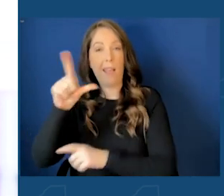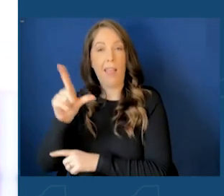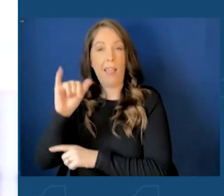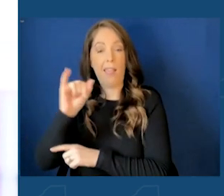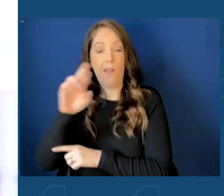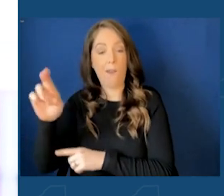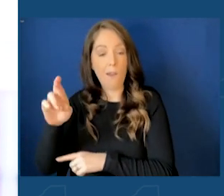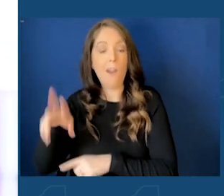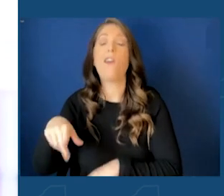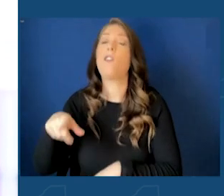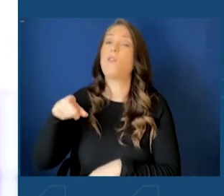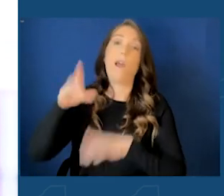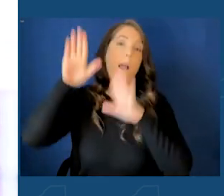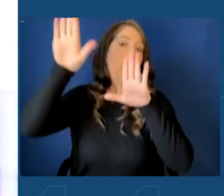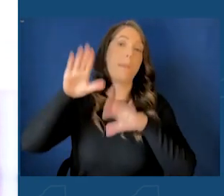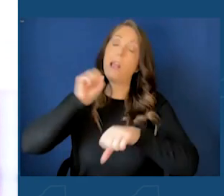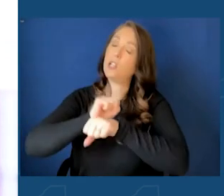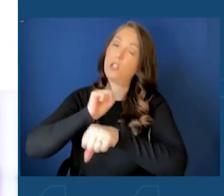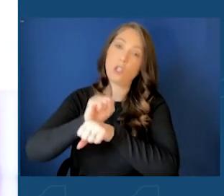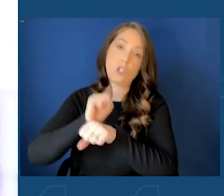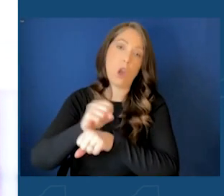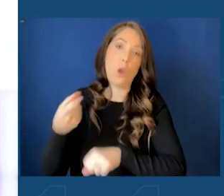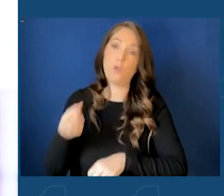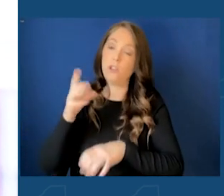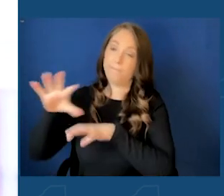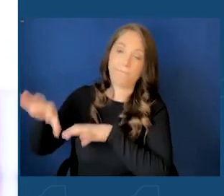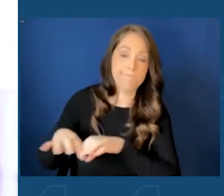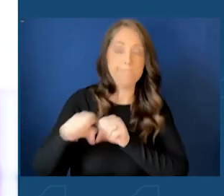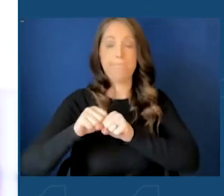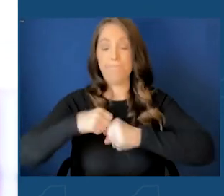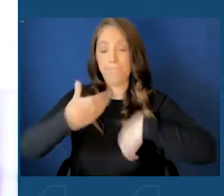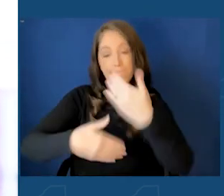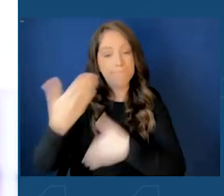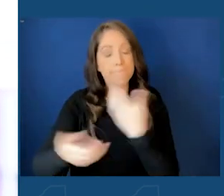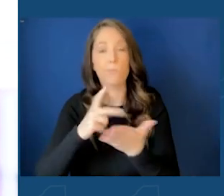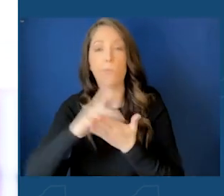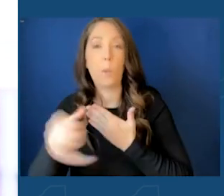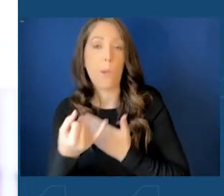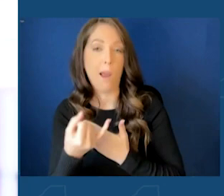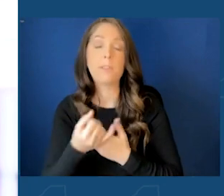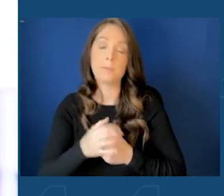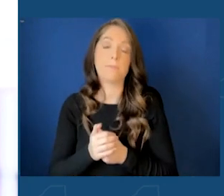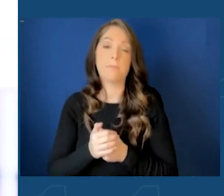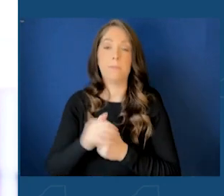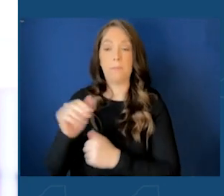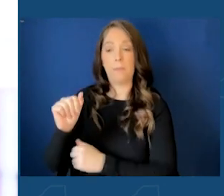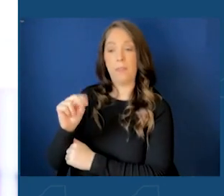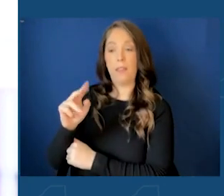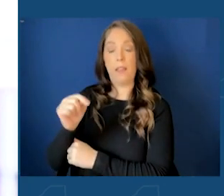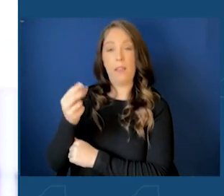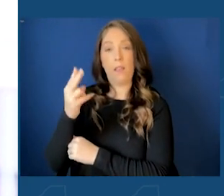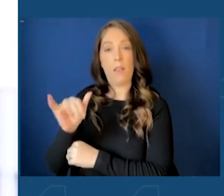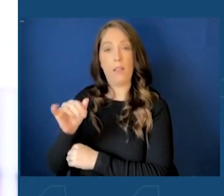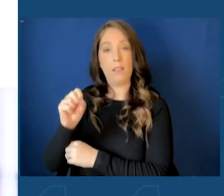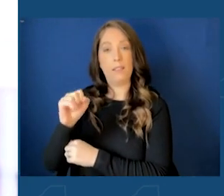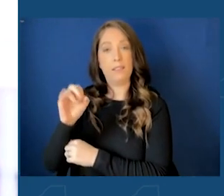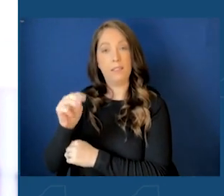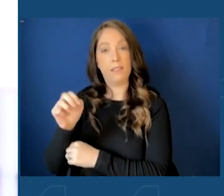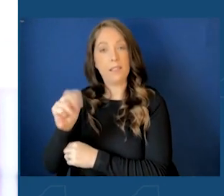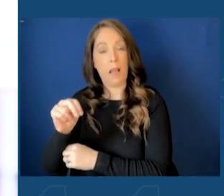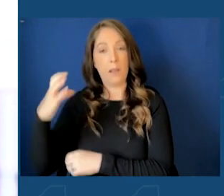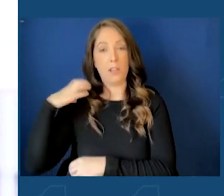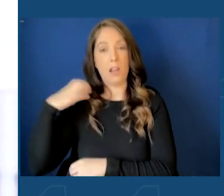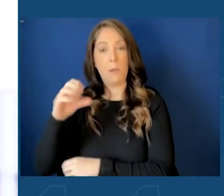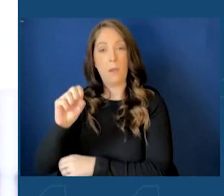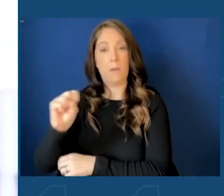into a lot of ongoing projects, but getting the job done. Anthony Simon, the general chairman of SMART,